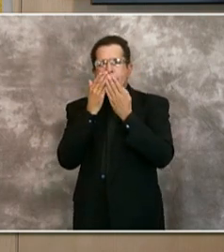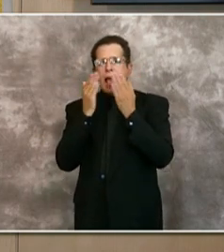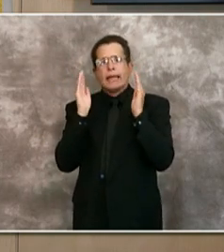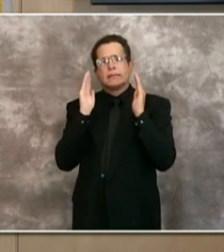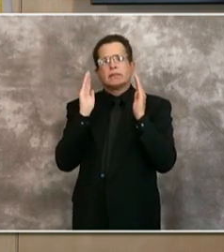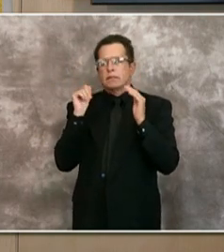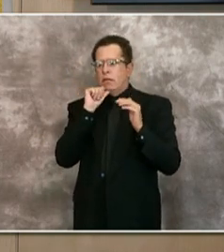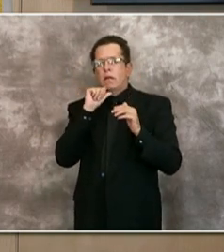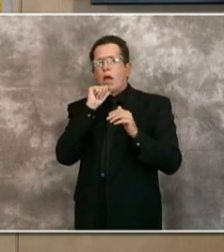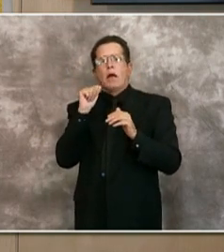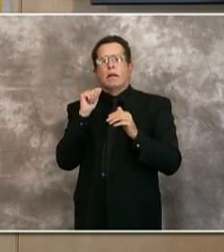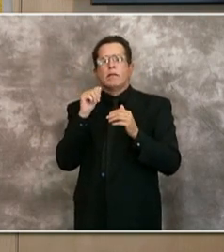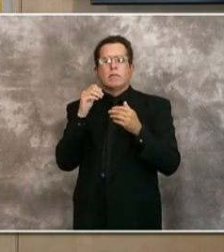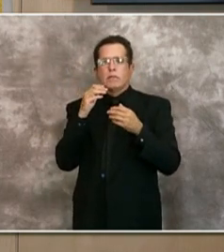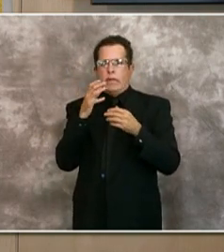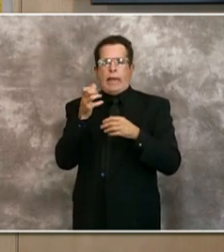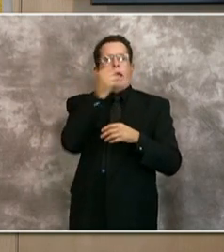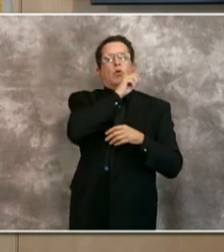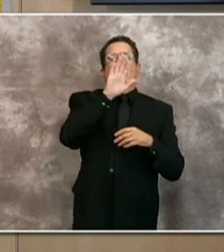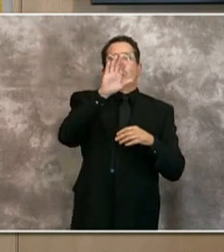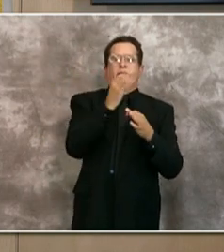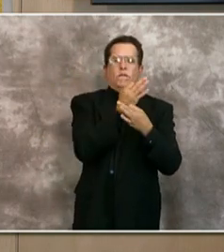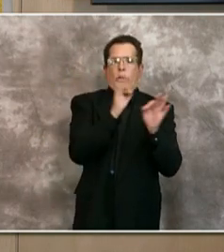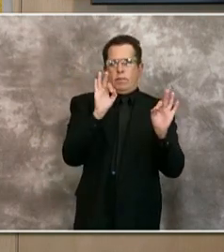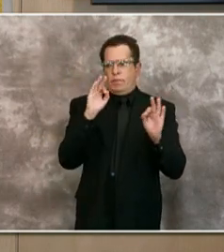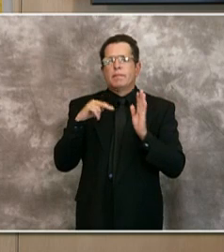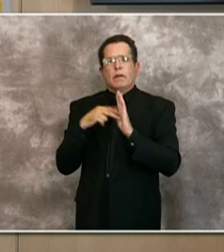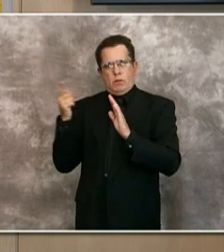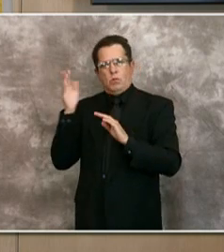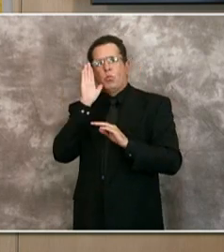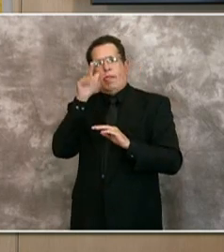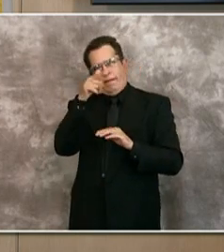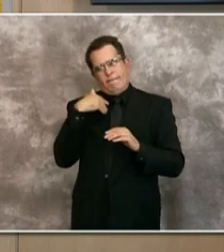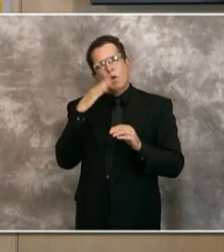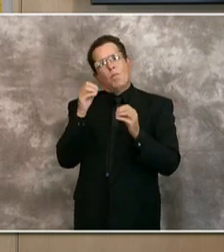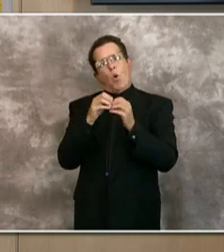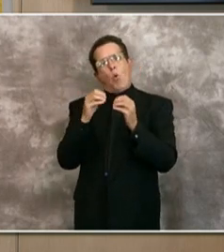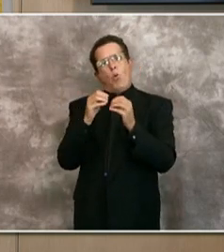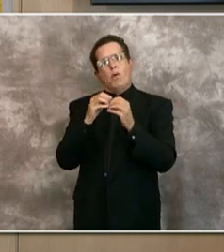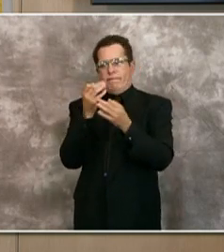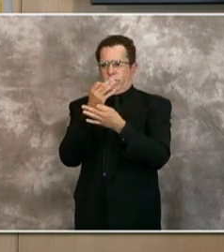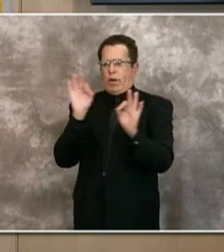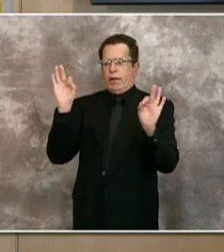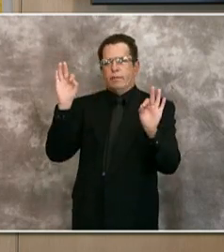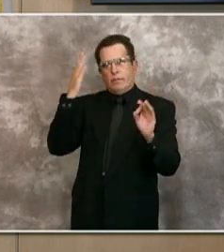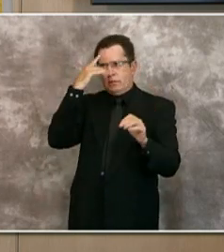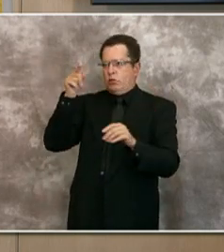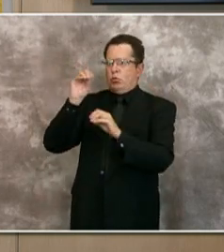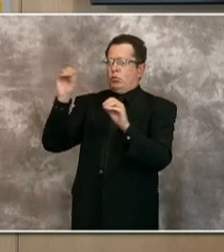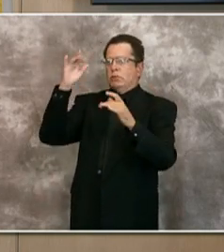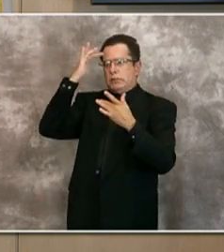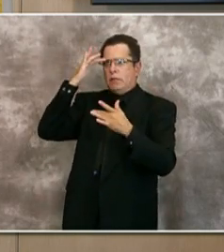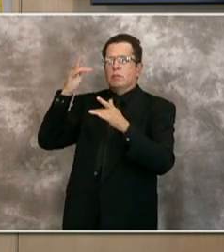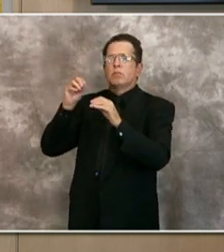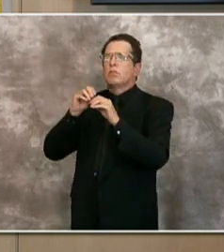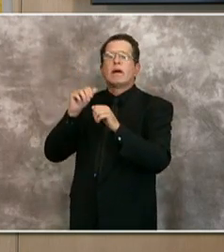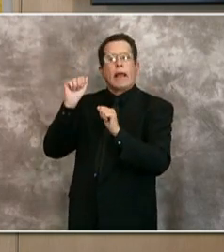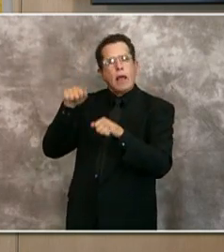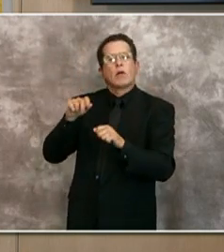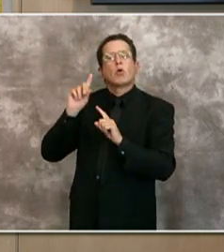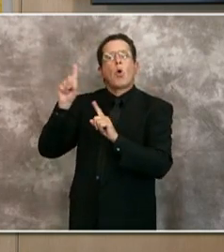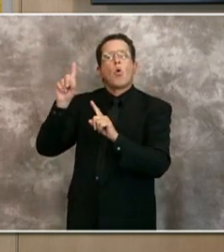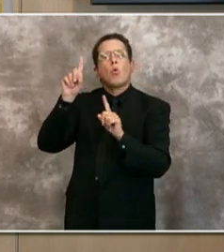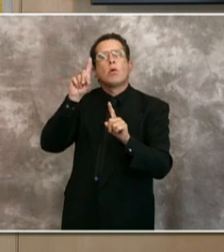take away your freedom, masks provide you freedom in terms of the ability to get back out, to open things up, and to move forward. And so